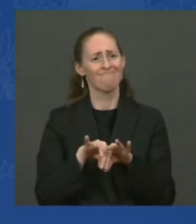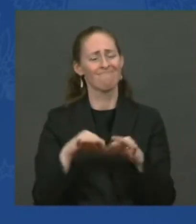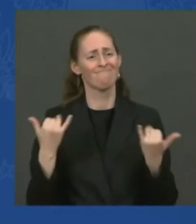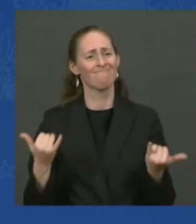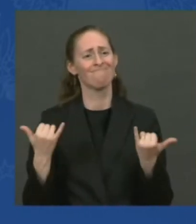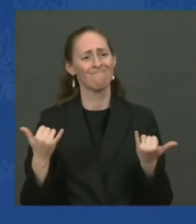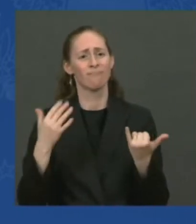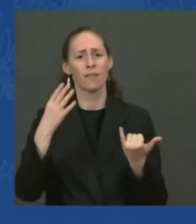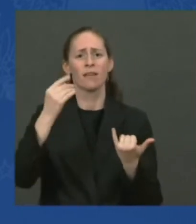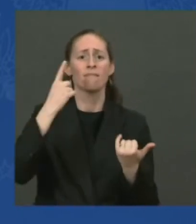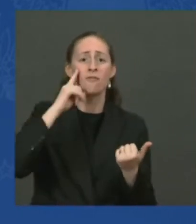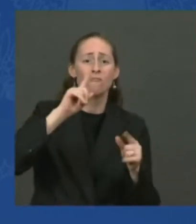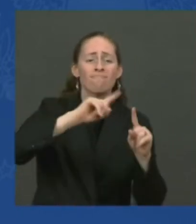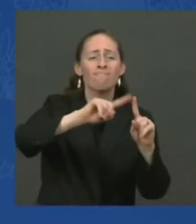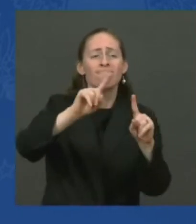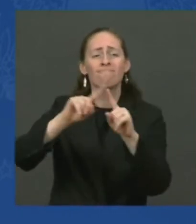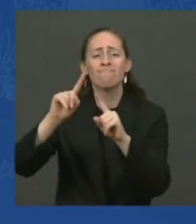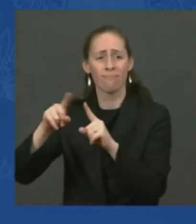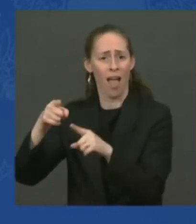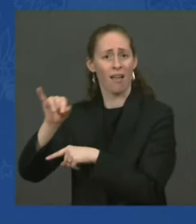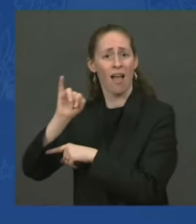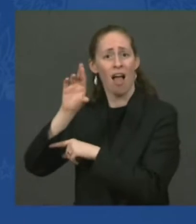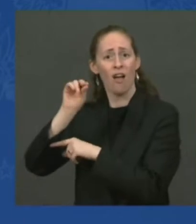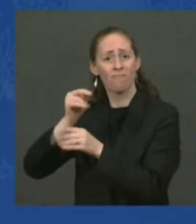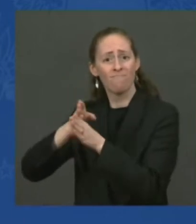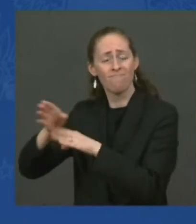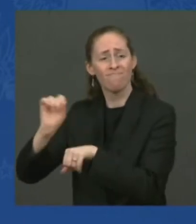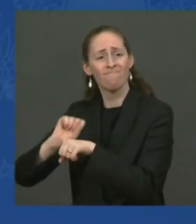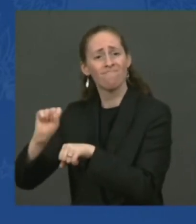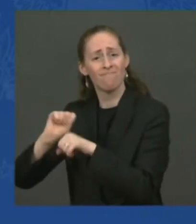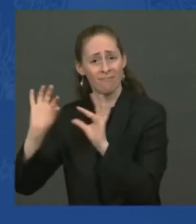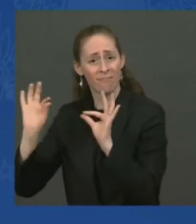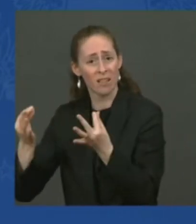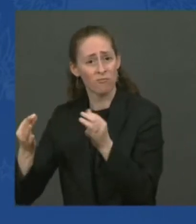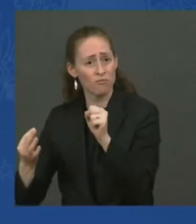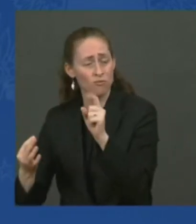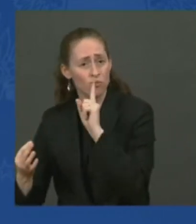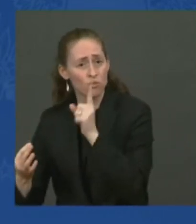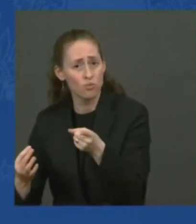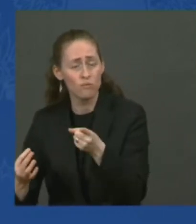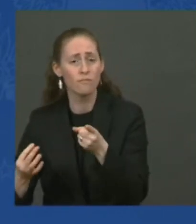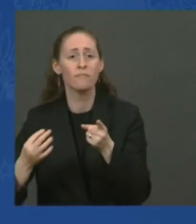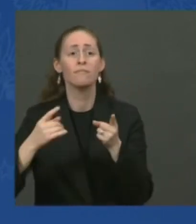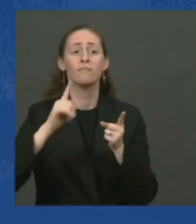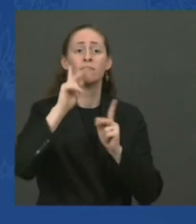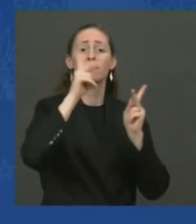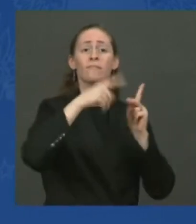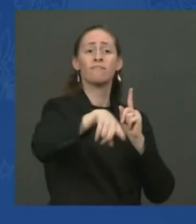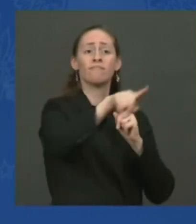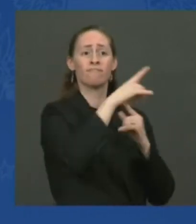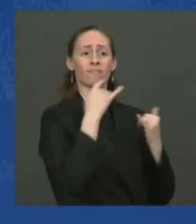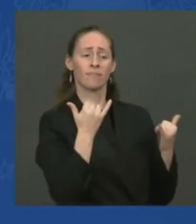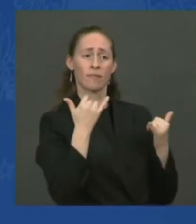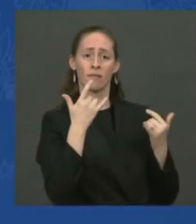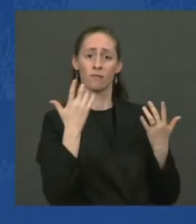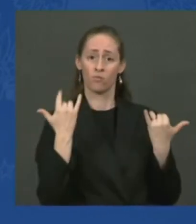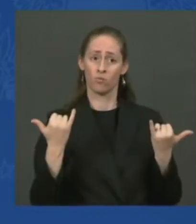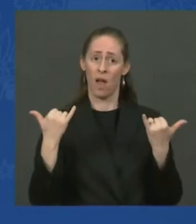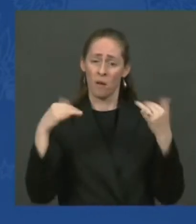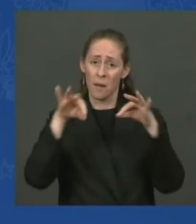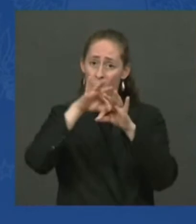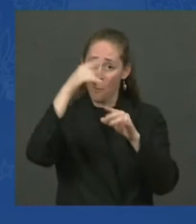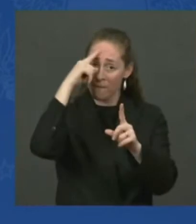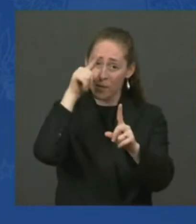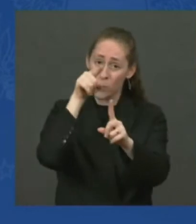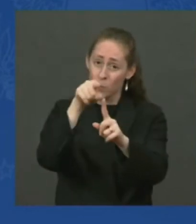families, and you explained it well. For all the folks at home, I know this day matters to you as well.